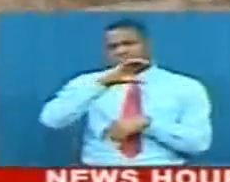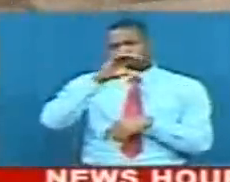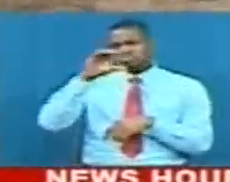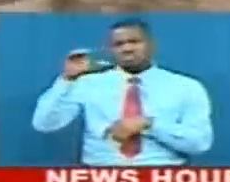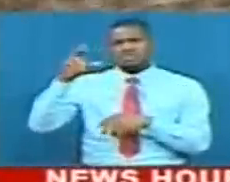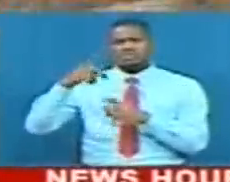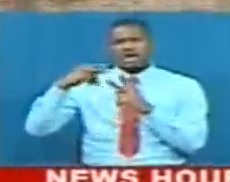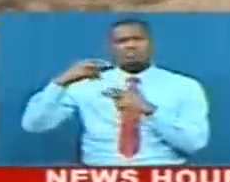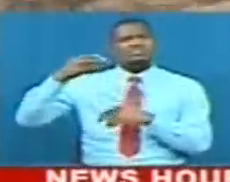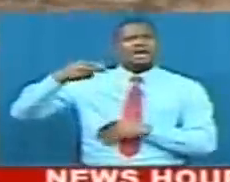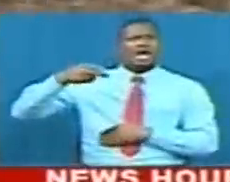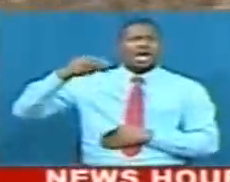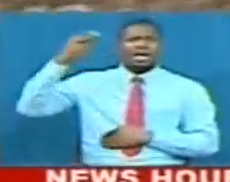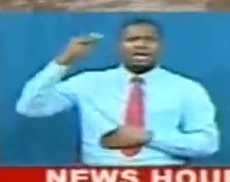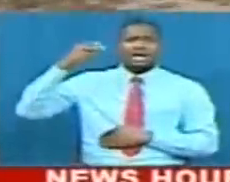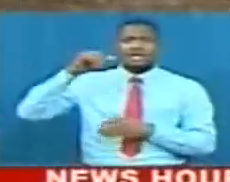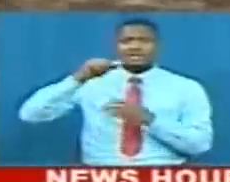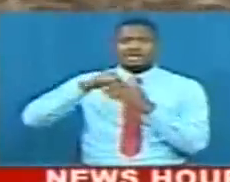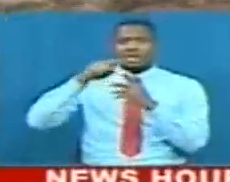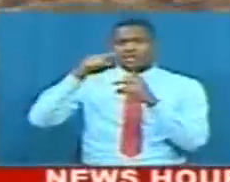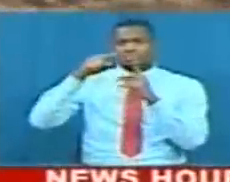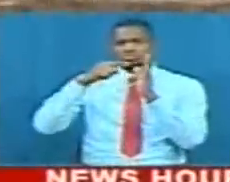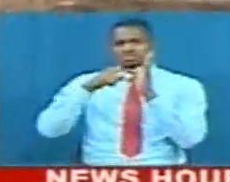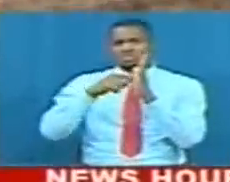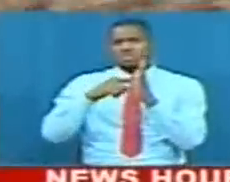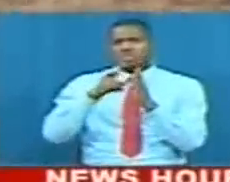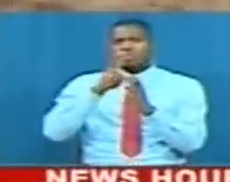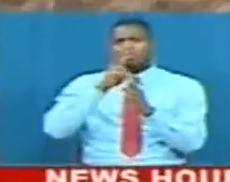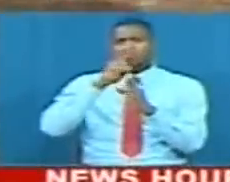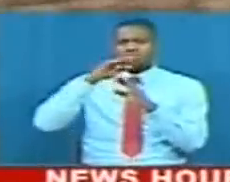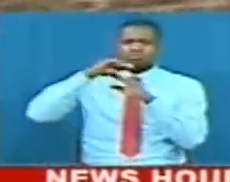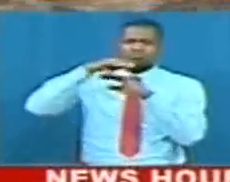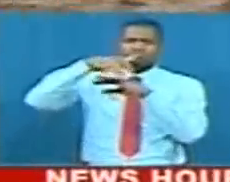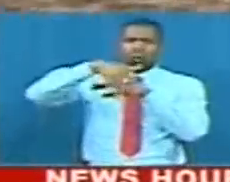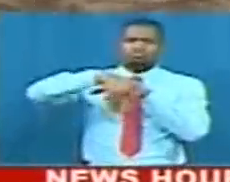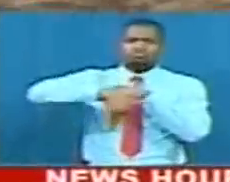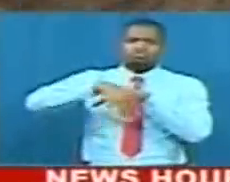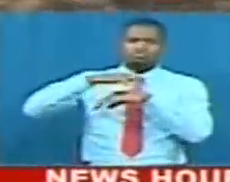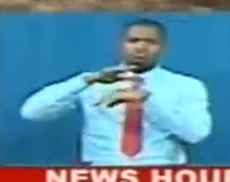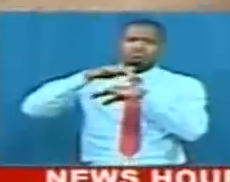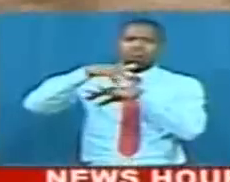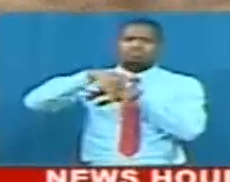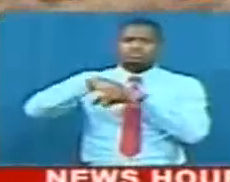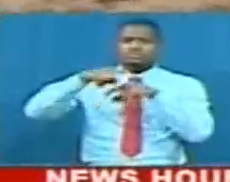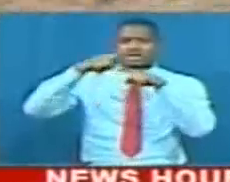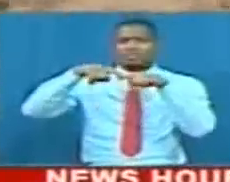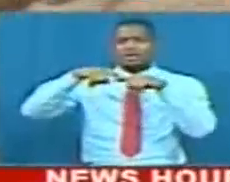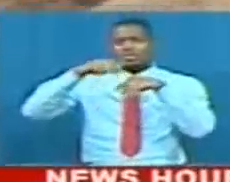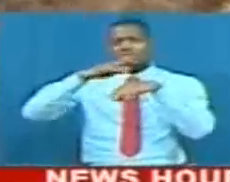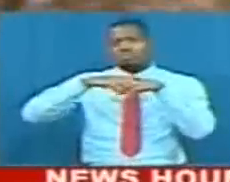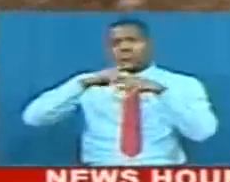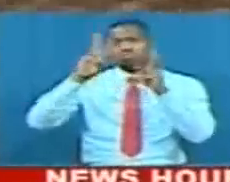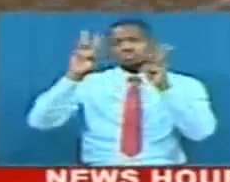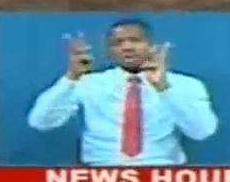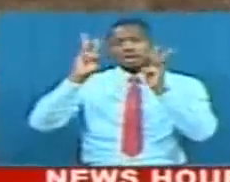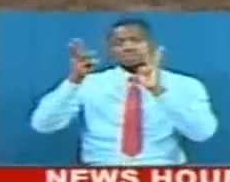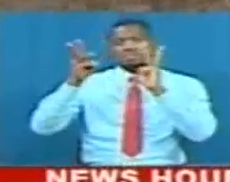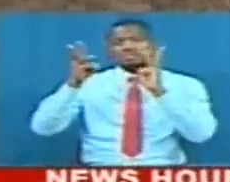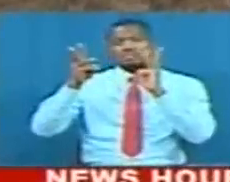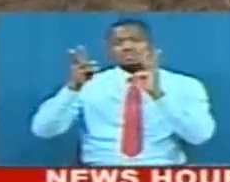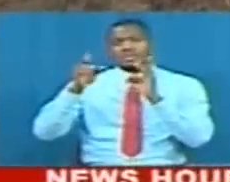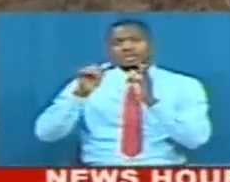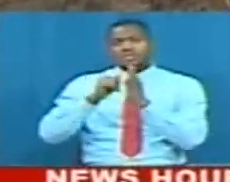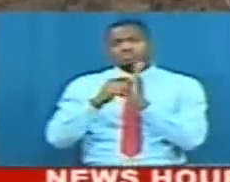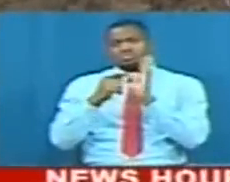is of good height. The tip ends as waterfall, which is seasonal due to arid conditions.